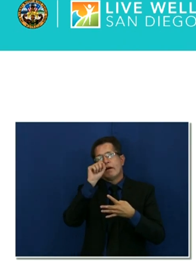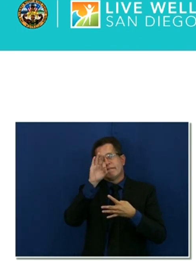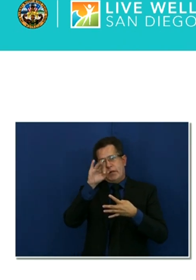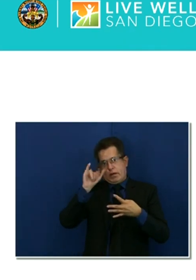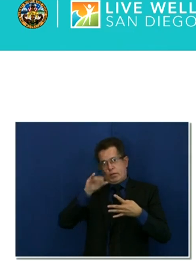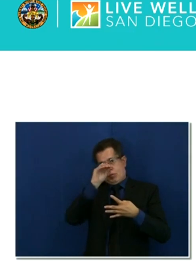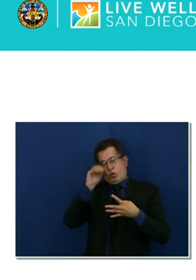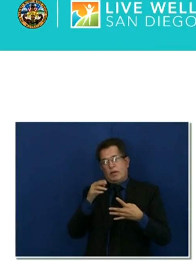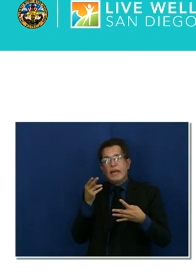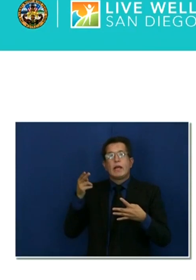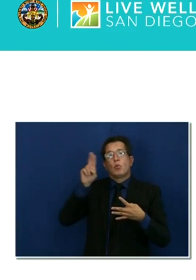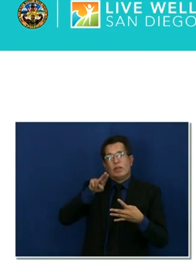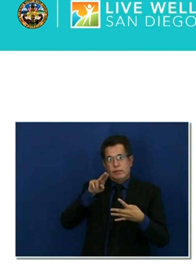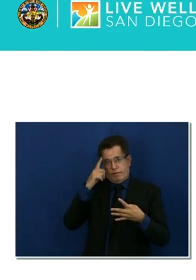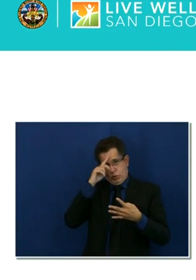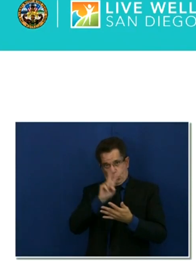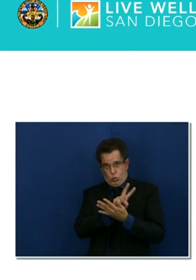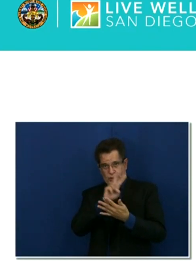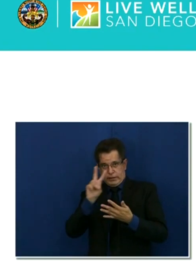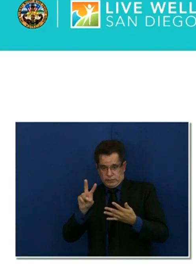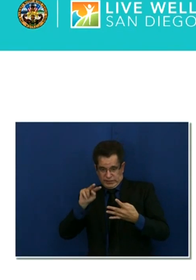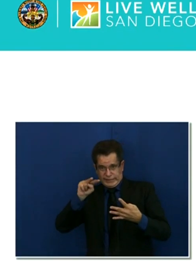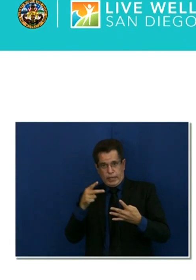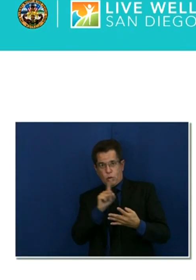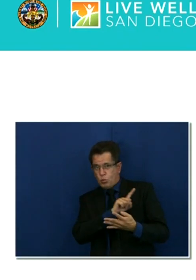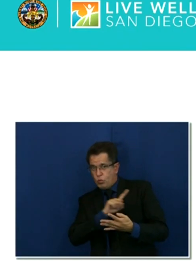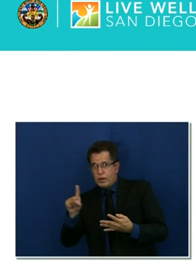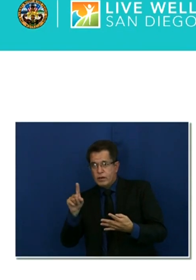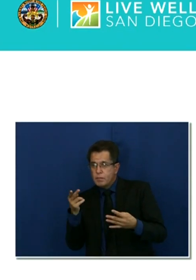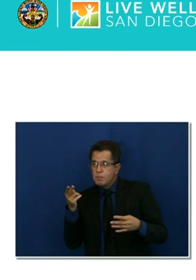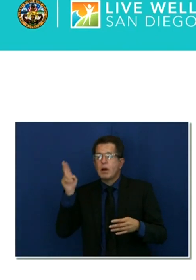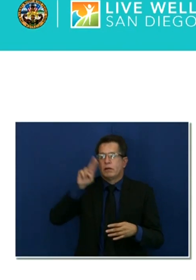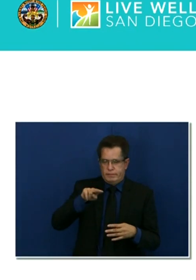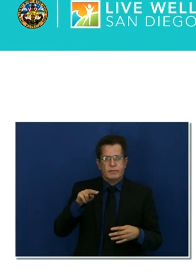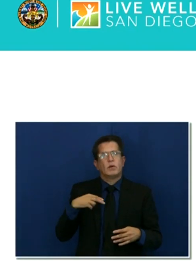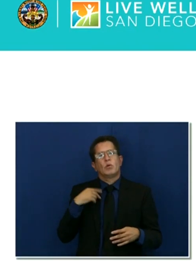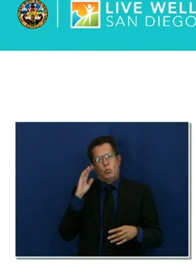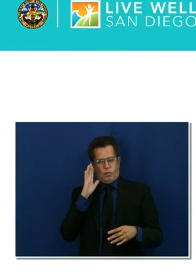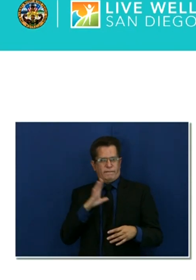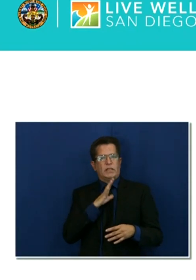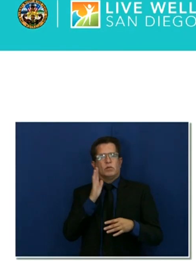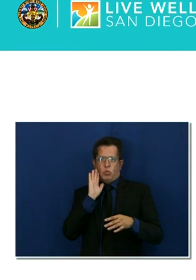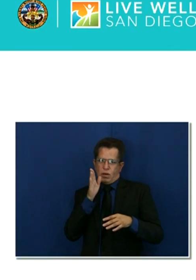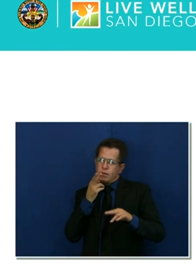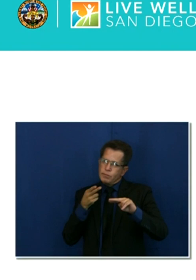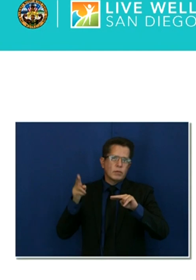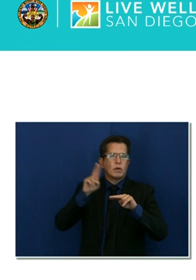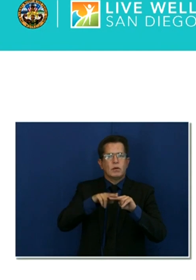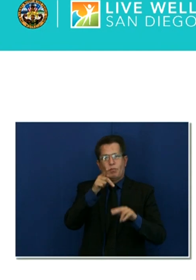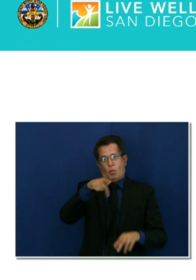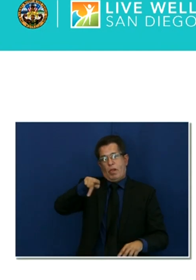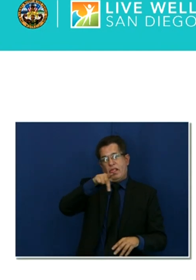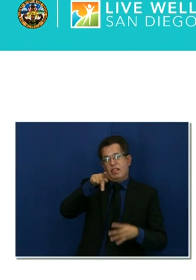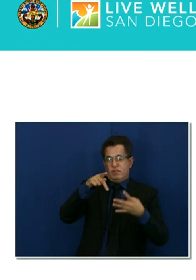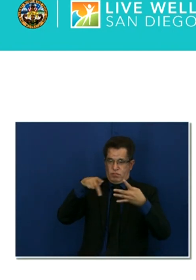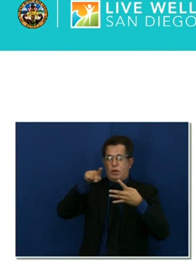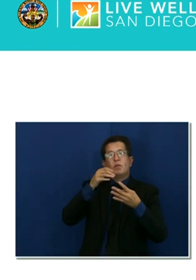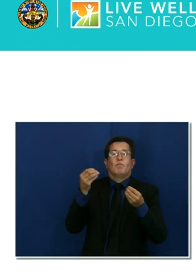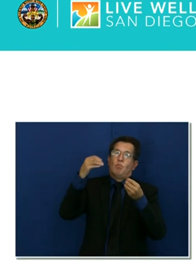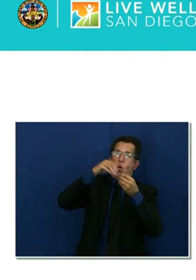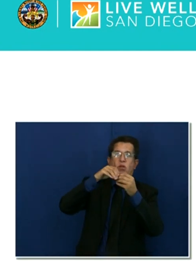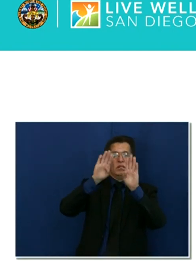increase for the second week, San Diego County would officially move to the purple tier with specific restrictions